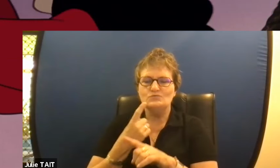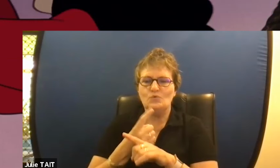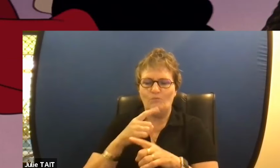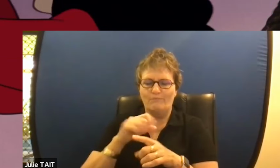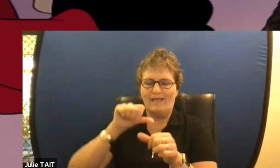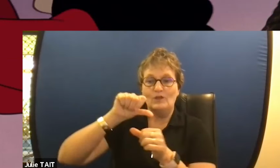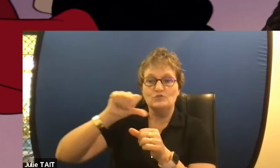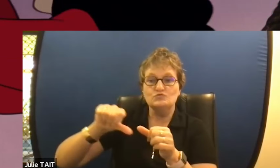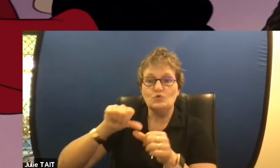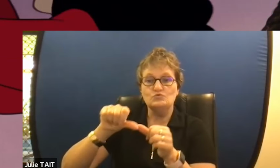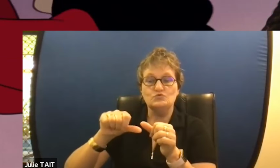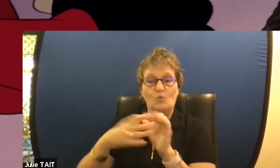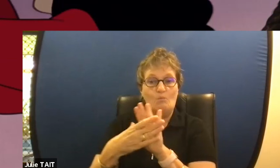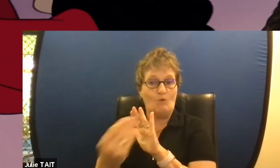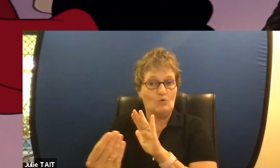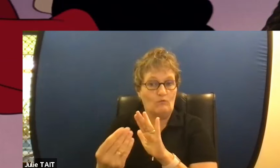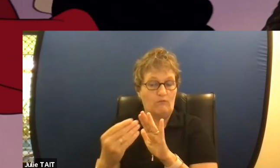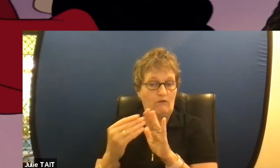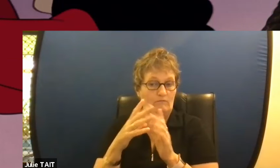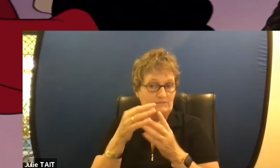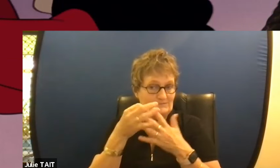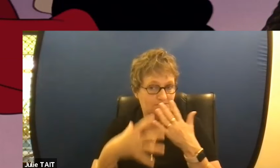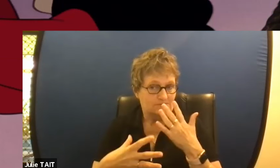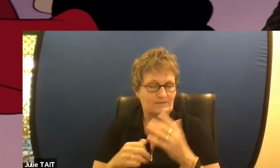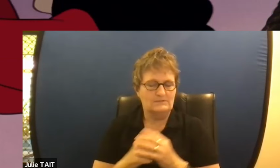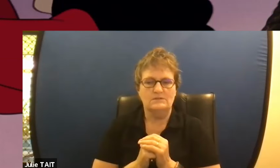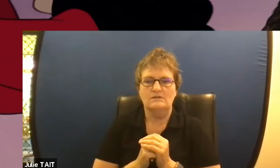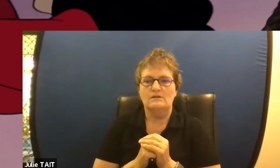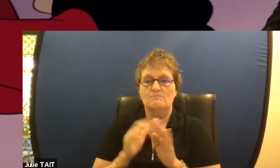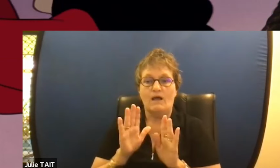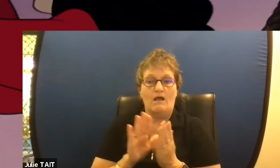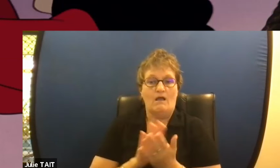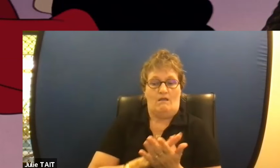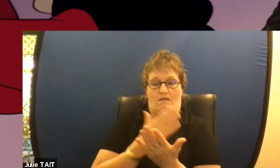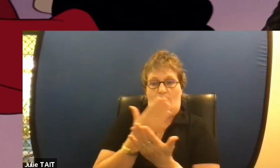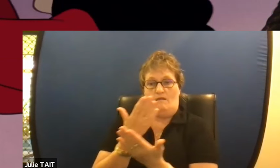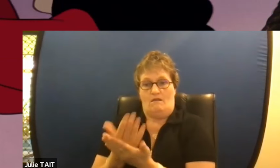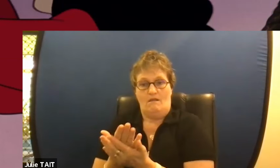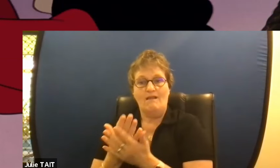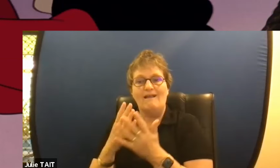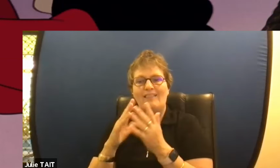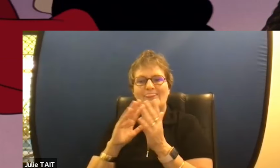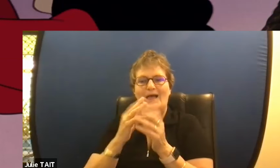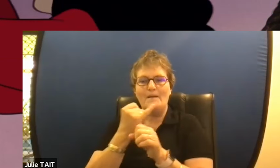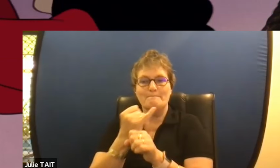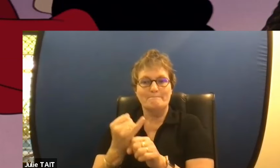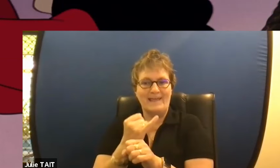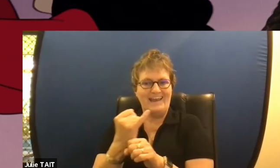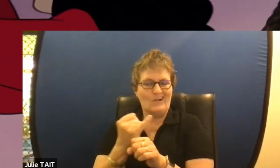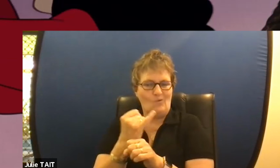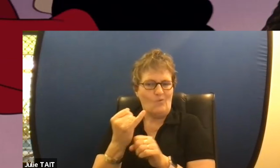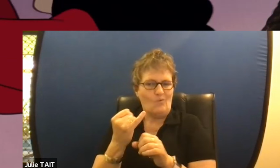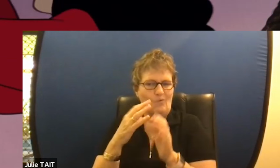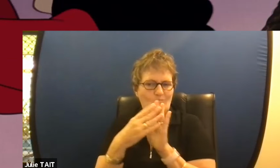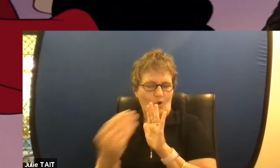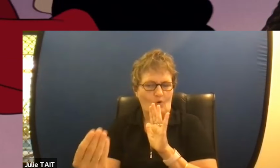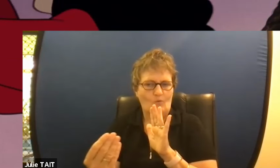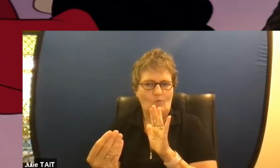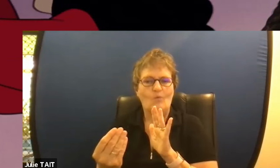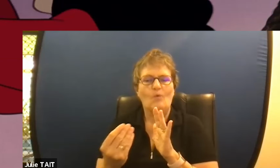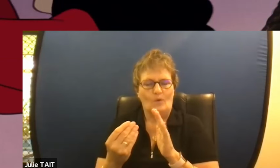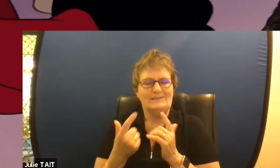disability. And the other side is the medical model of disability, which is quite prevalent